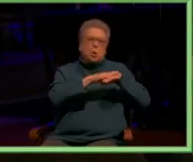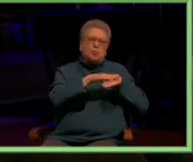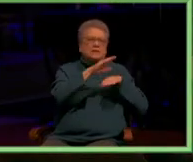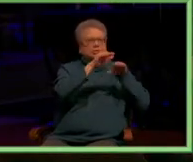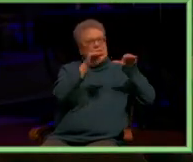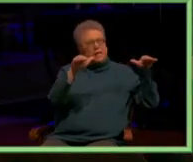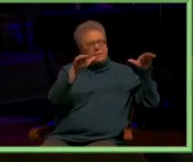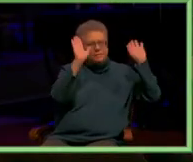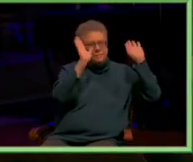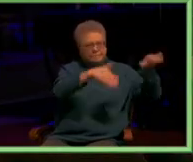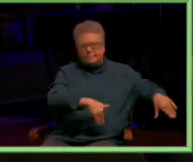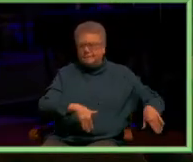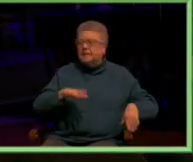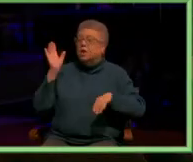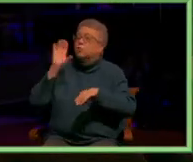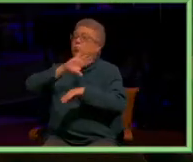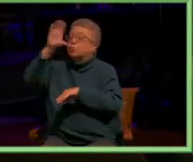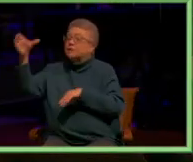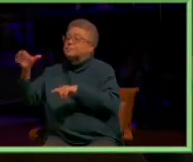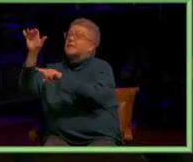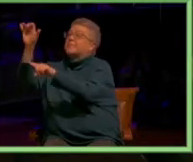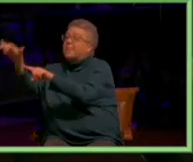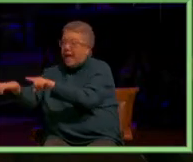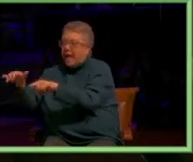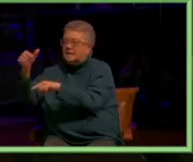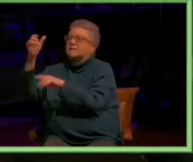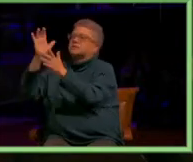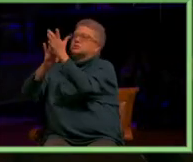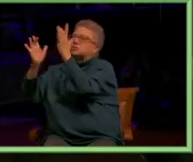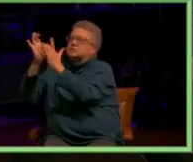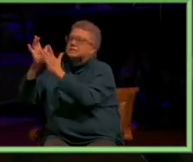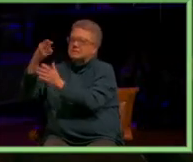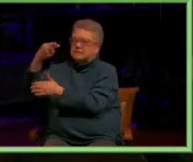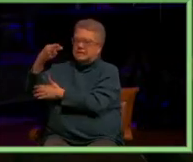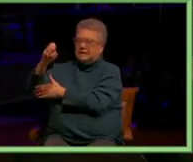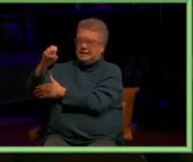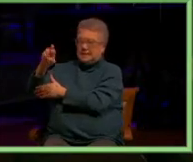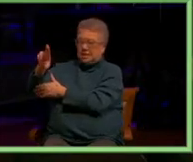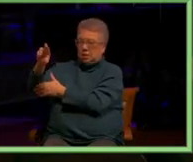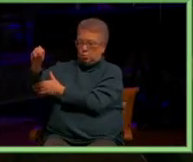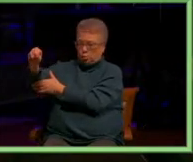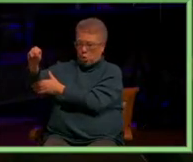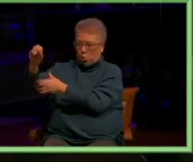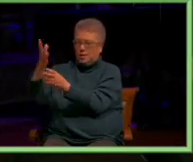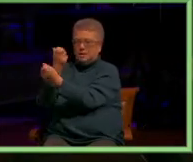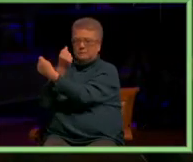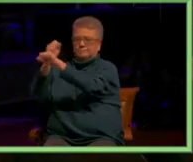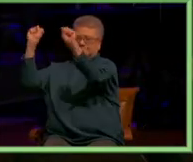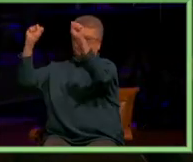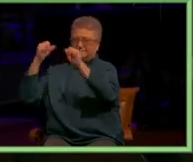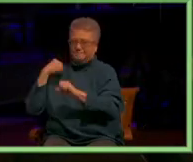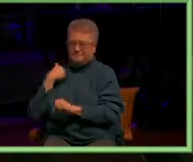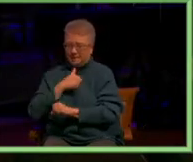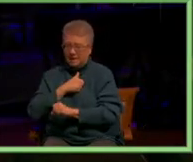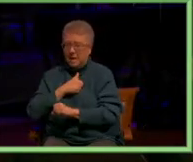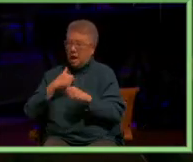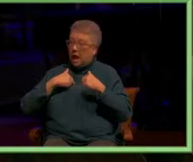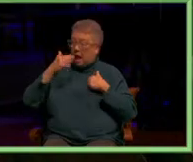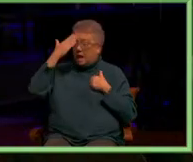That's Christmas. A hero stepped in and brought us peace. And